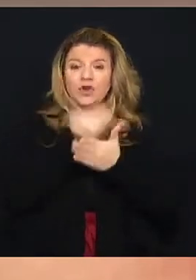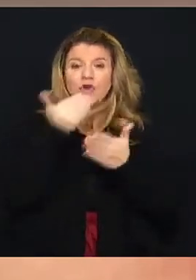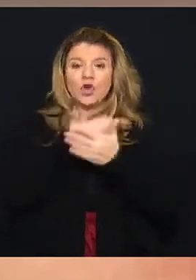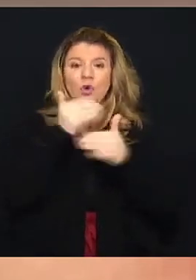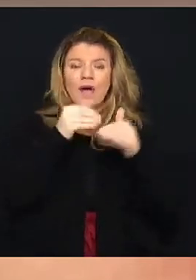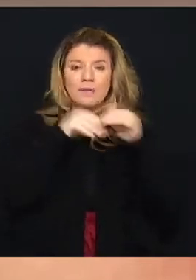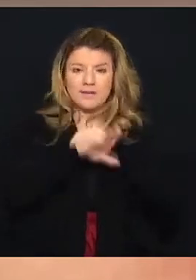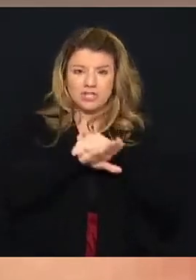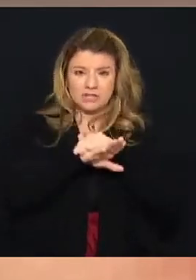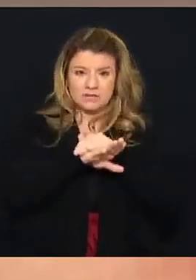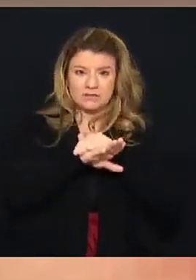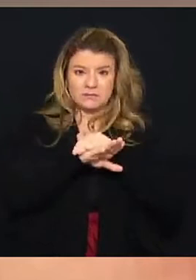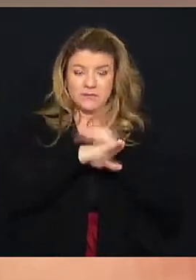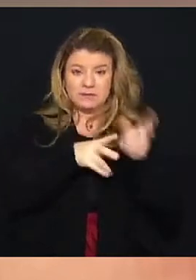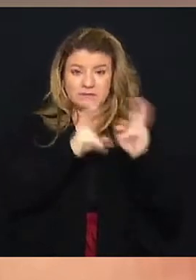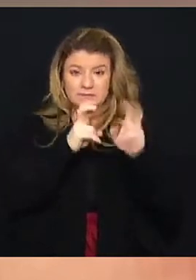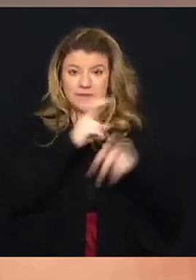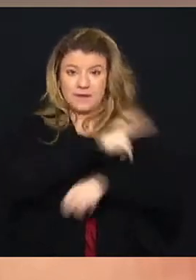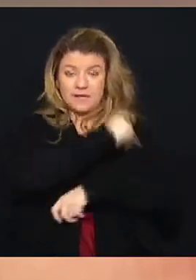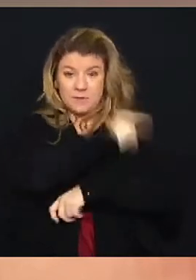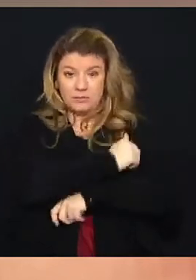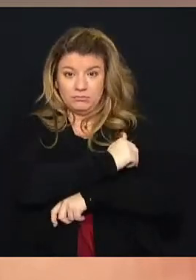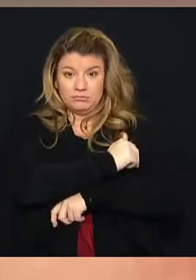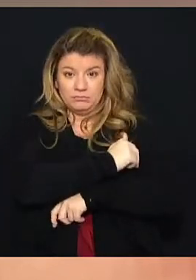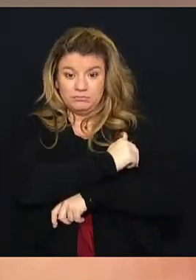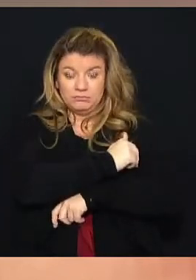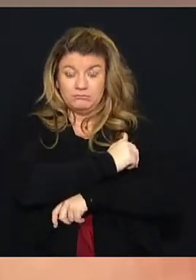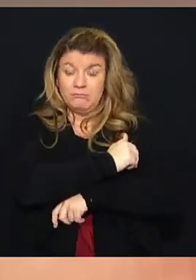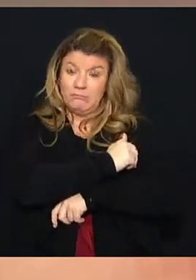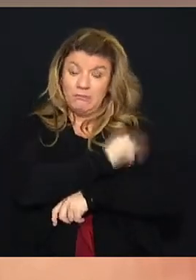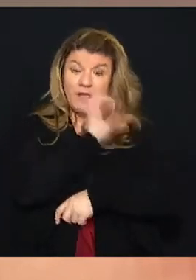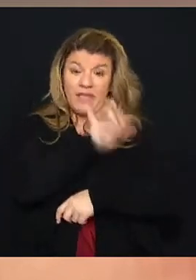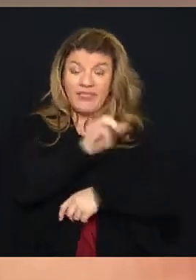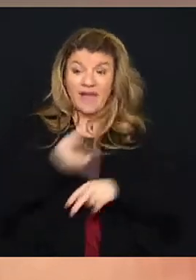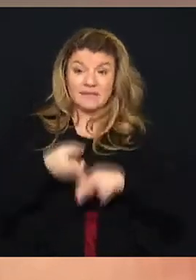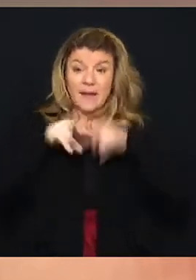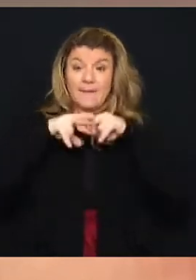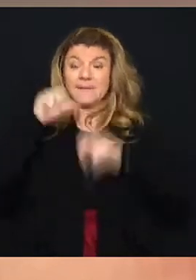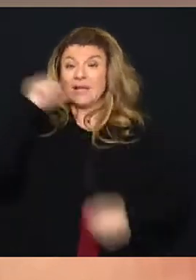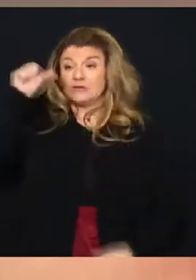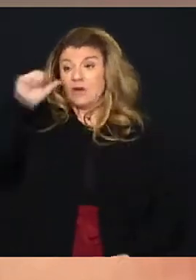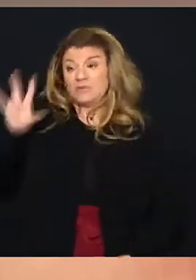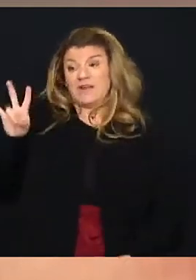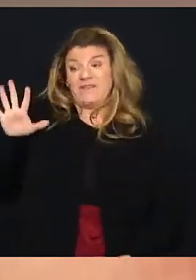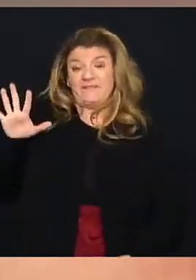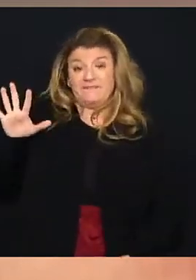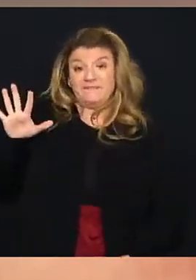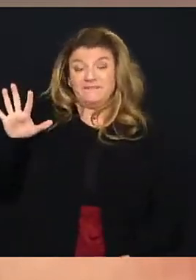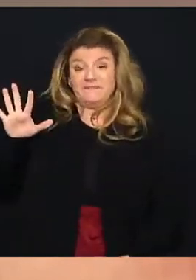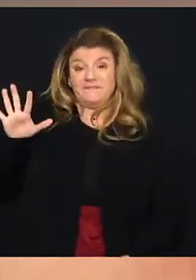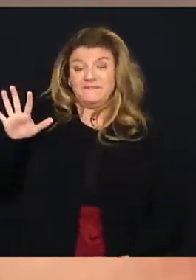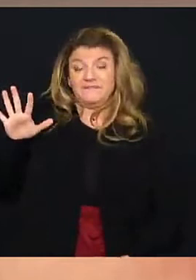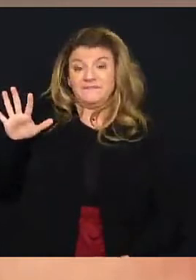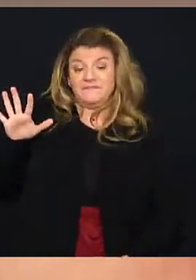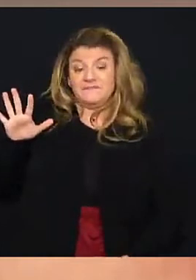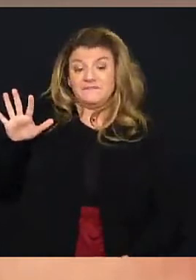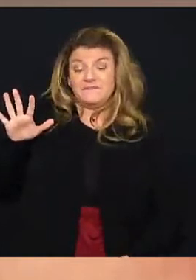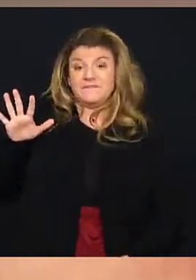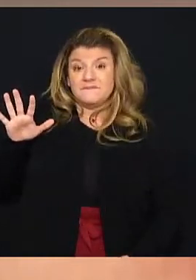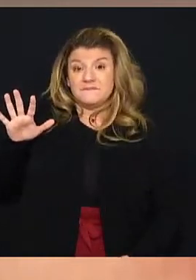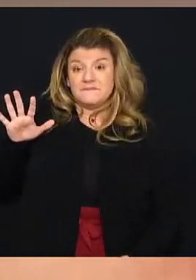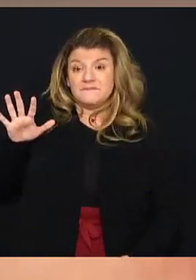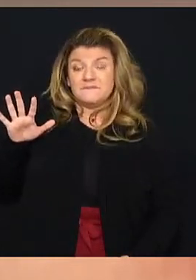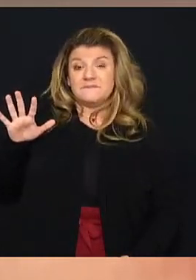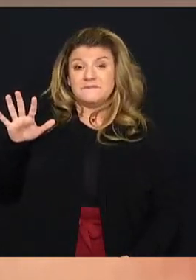admissions in the hospital. That's up from 75 yesterday. And it's up